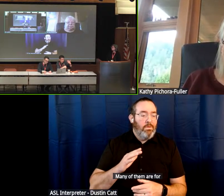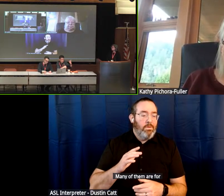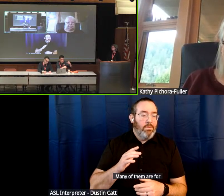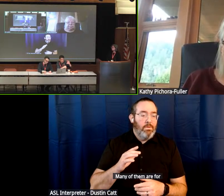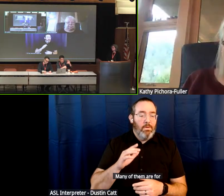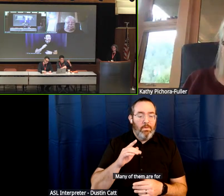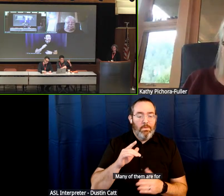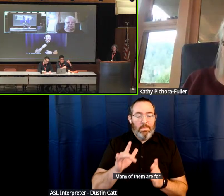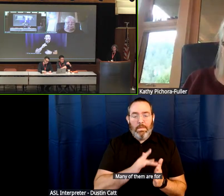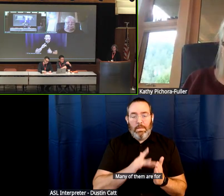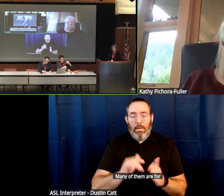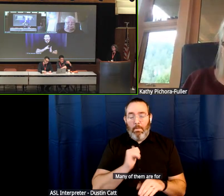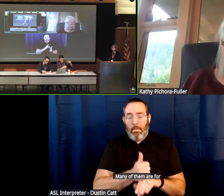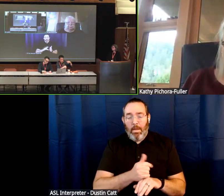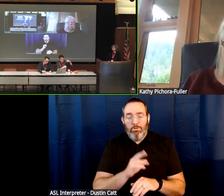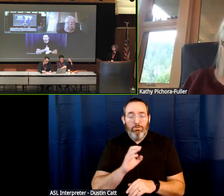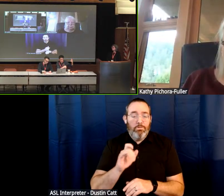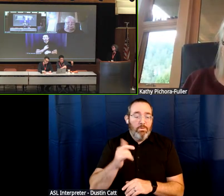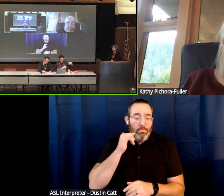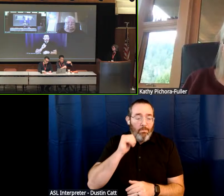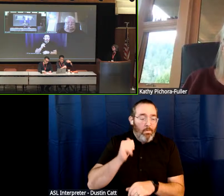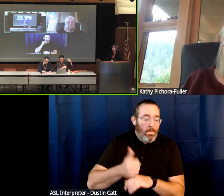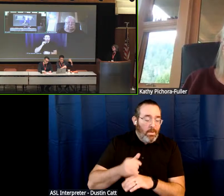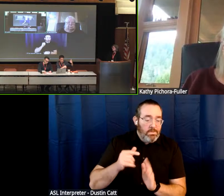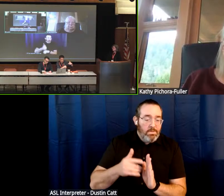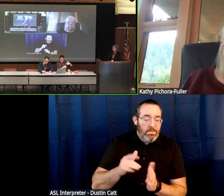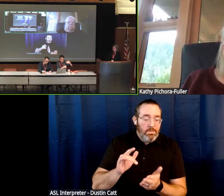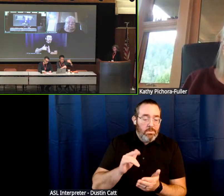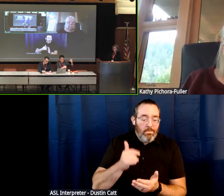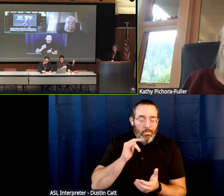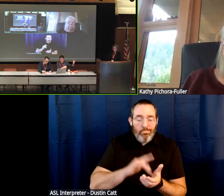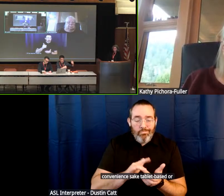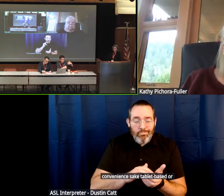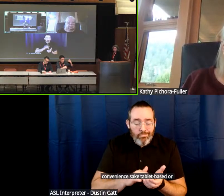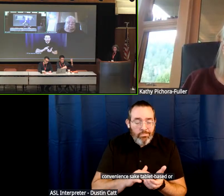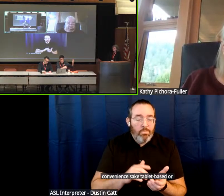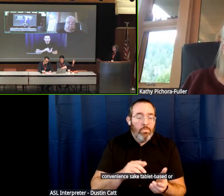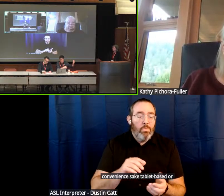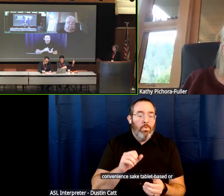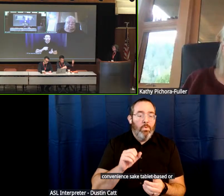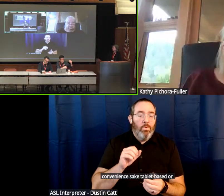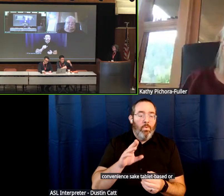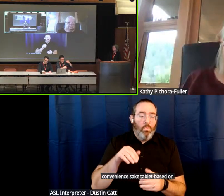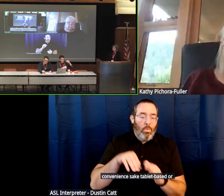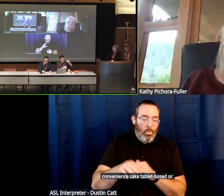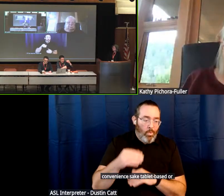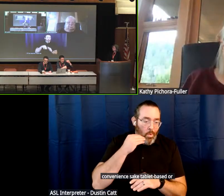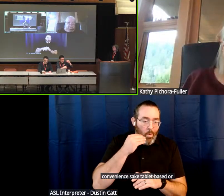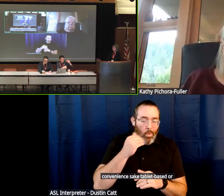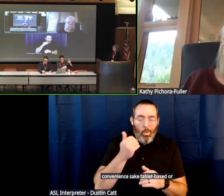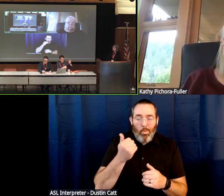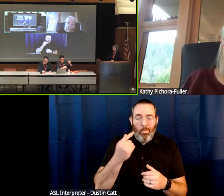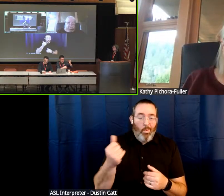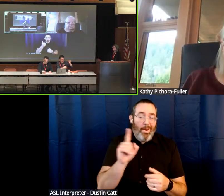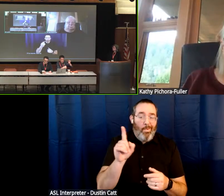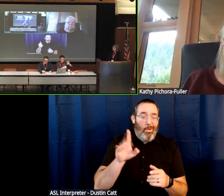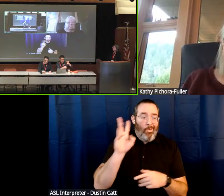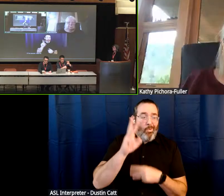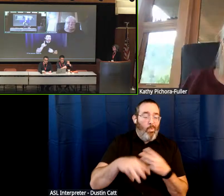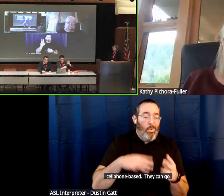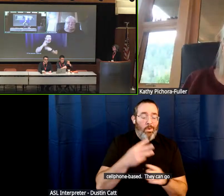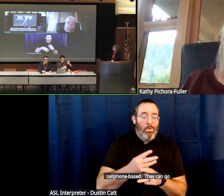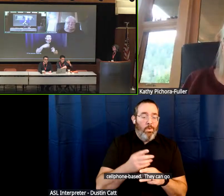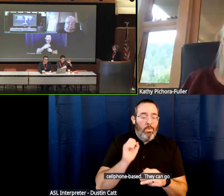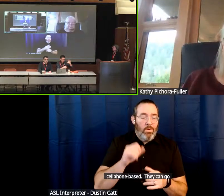or cell phone-based. They can easily go into the home. They can go into the most austere settings, anywhere in the world. And we can get a measure